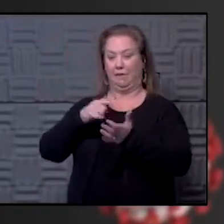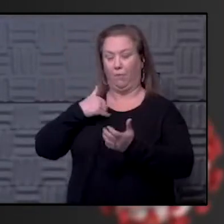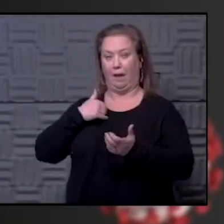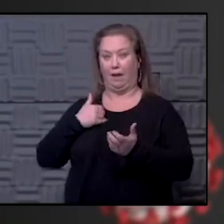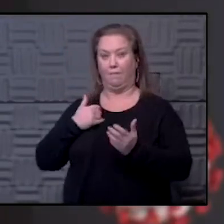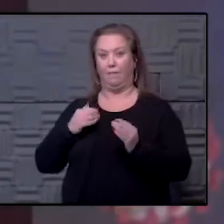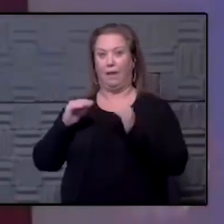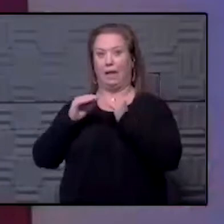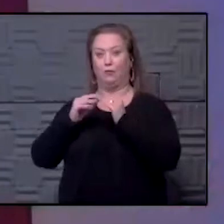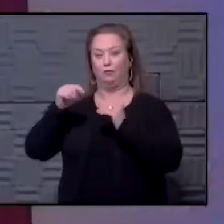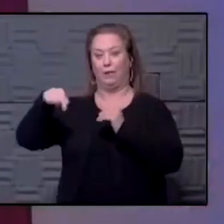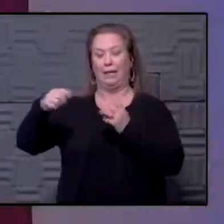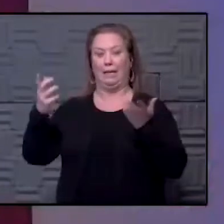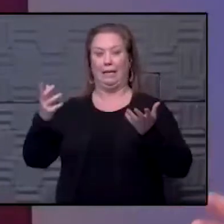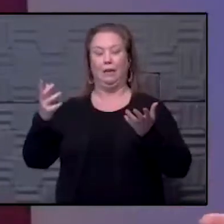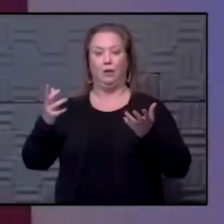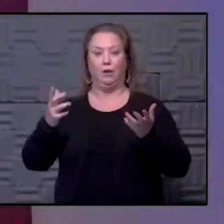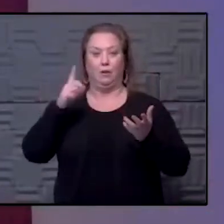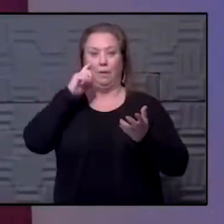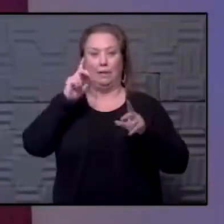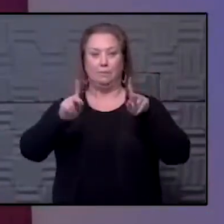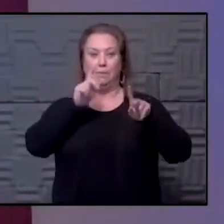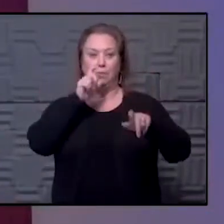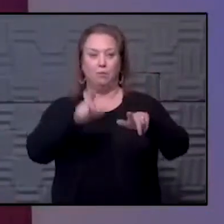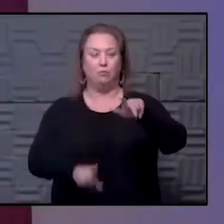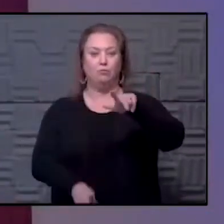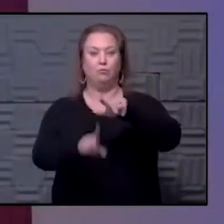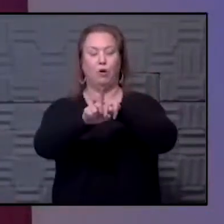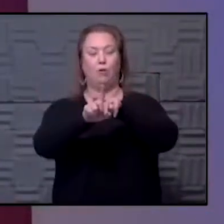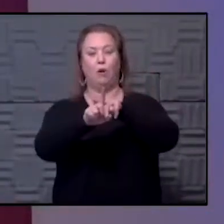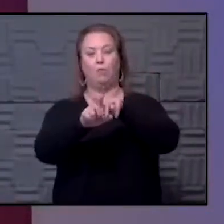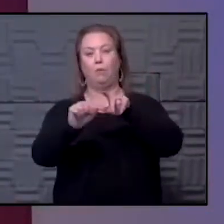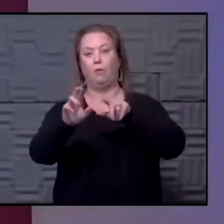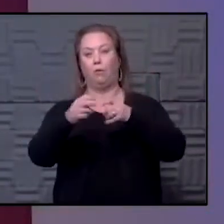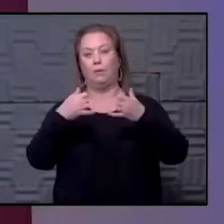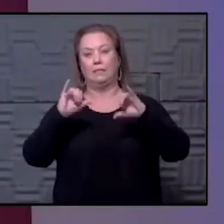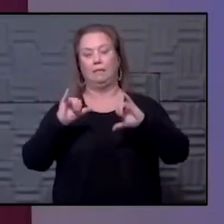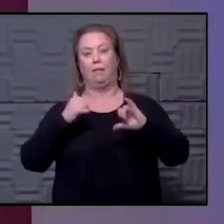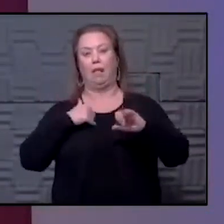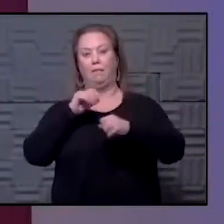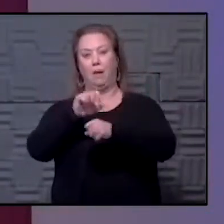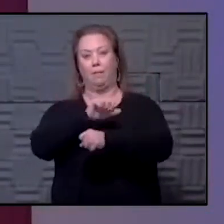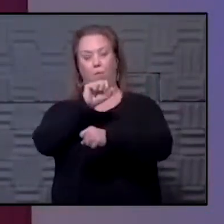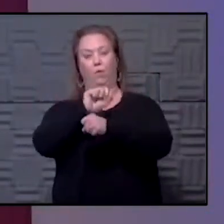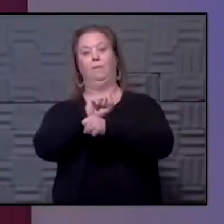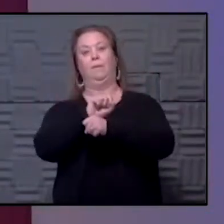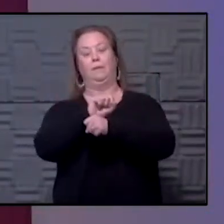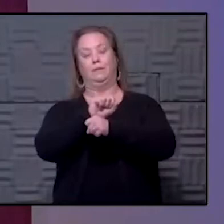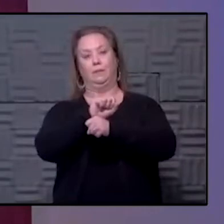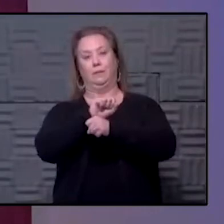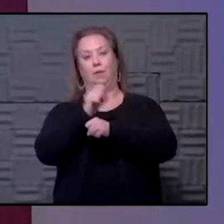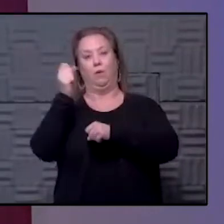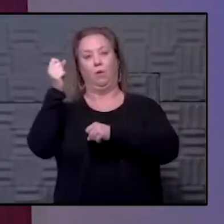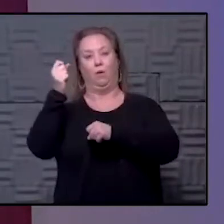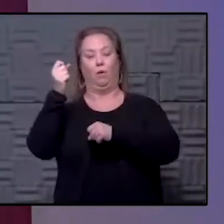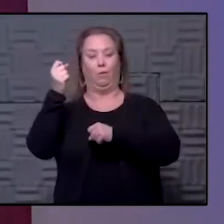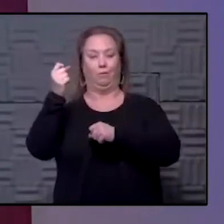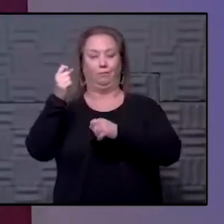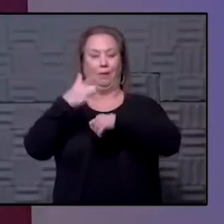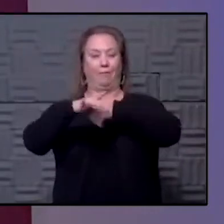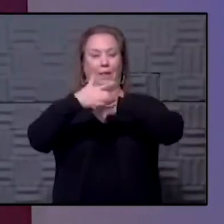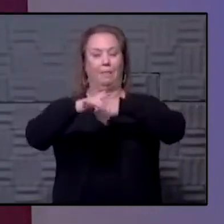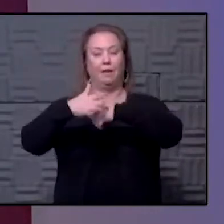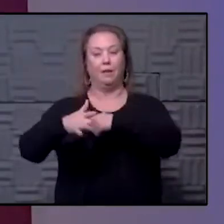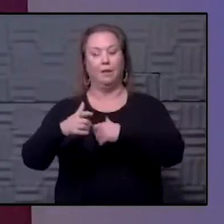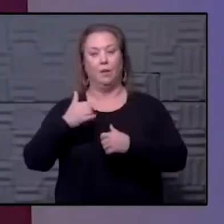extra doses, basically because either folks don't show up for their appointment, or we still have appointment holes to fill.